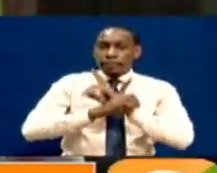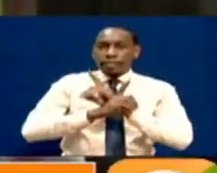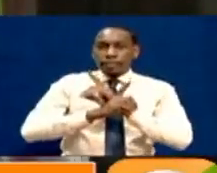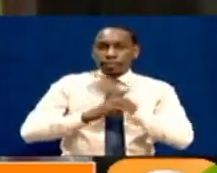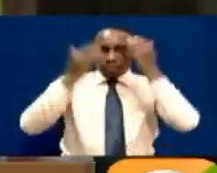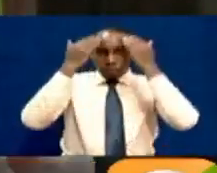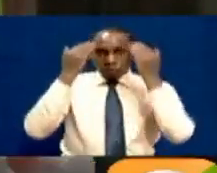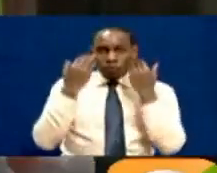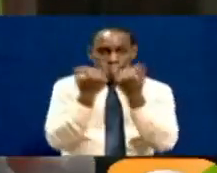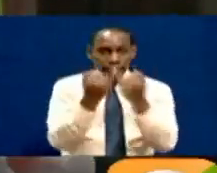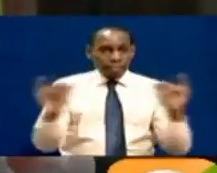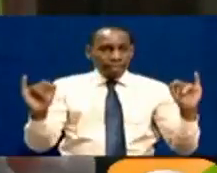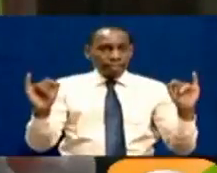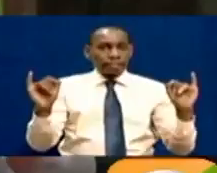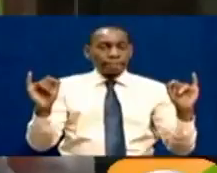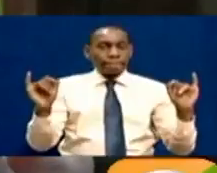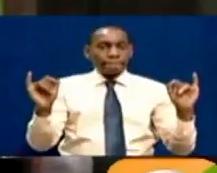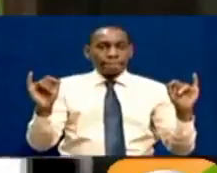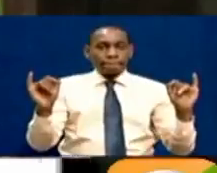judicial independence.